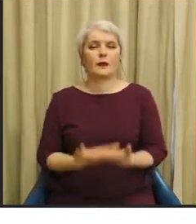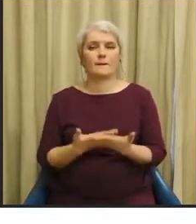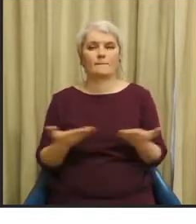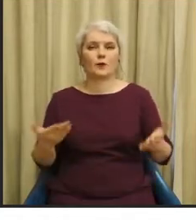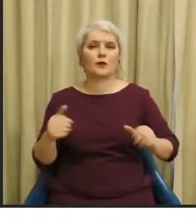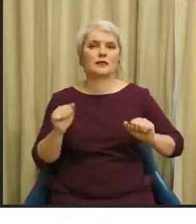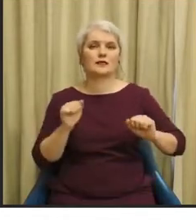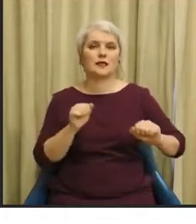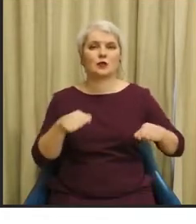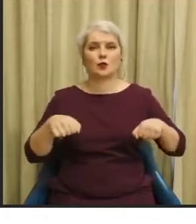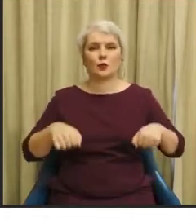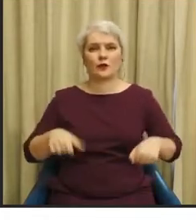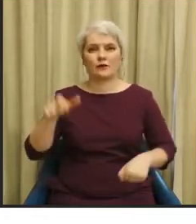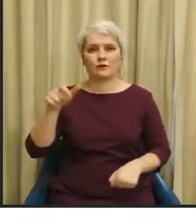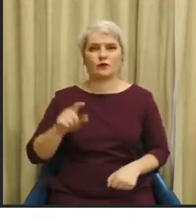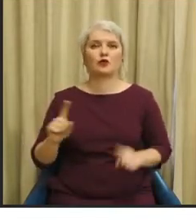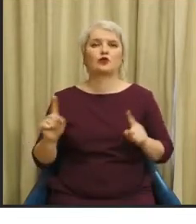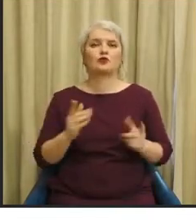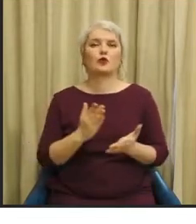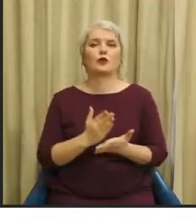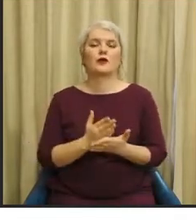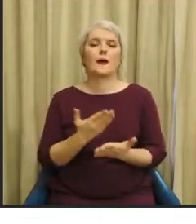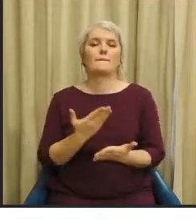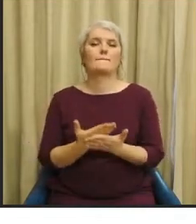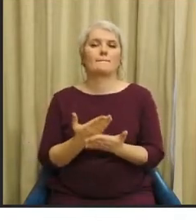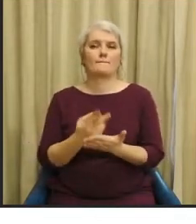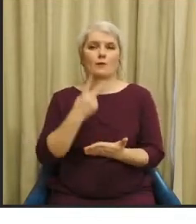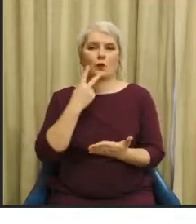And obviously, this is a very general